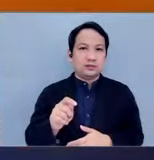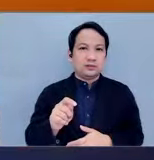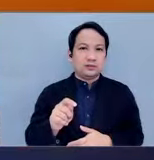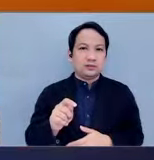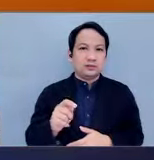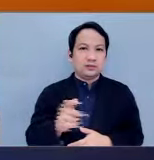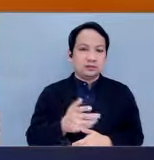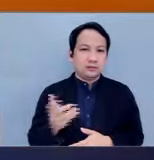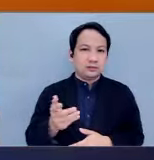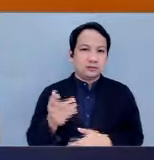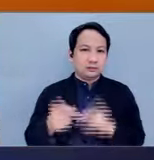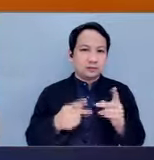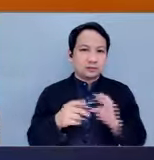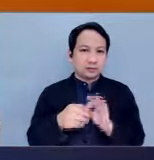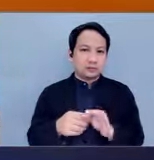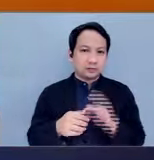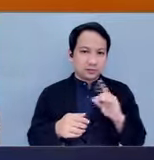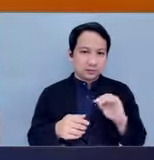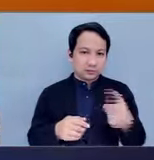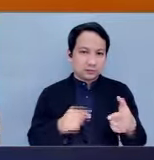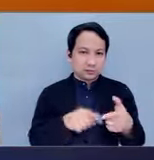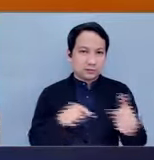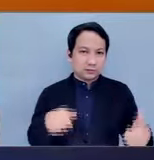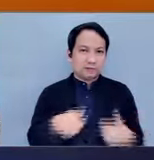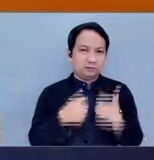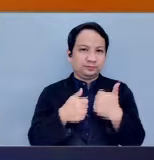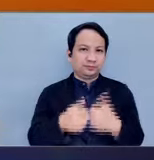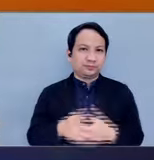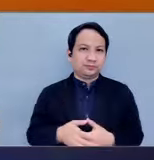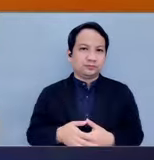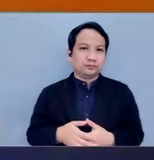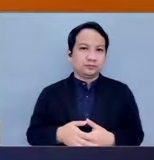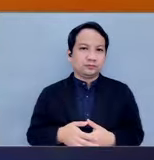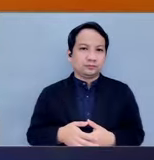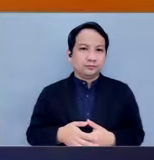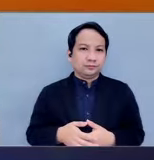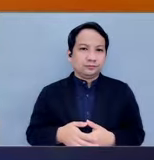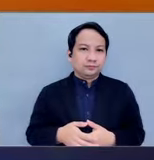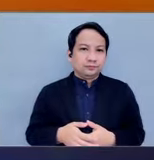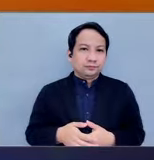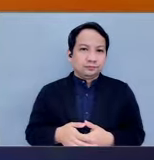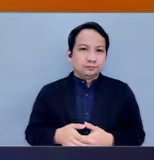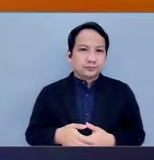which kinds of dogs ang challenge sa iyo? Normally mga mapuputi.